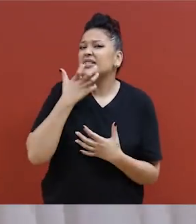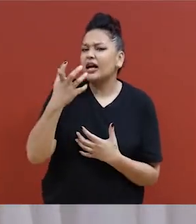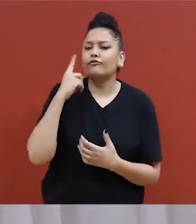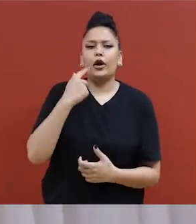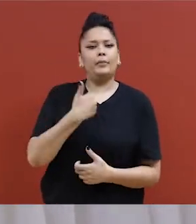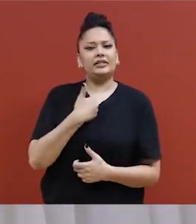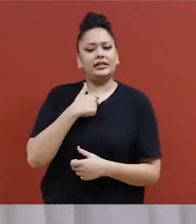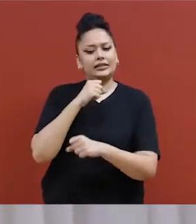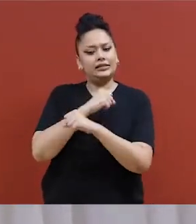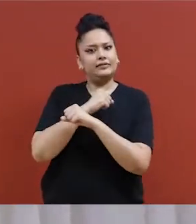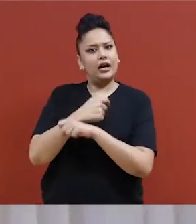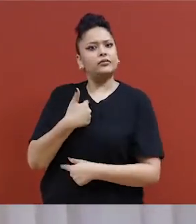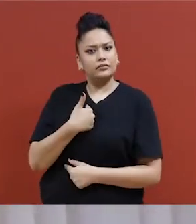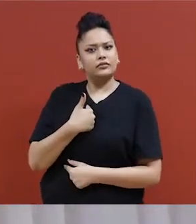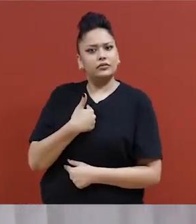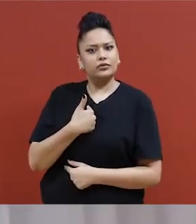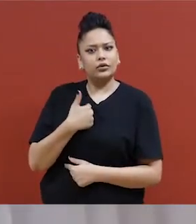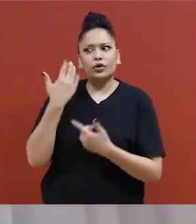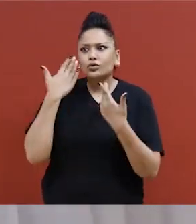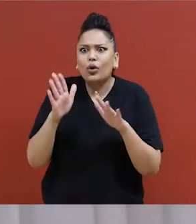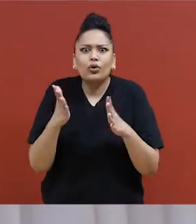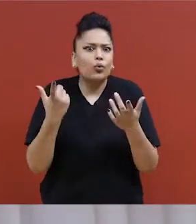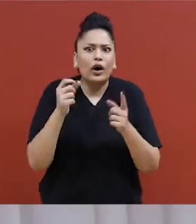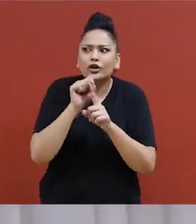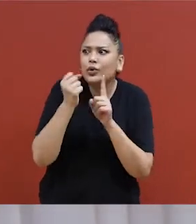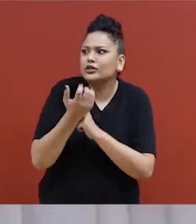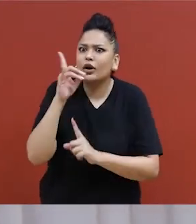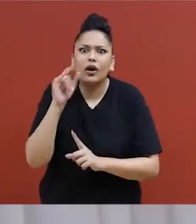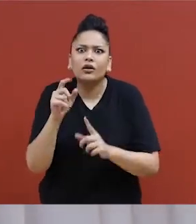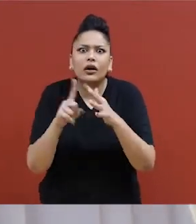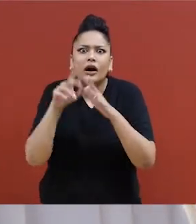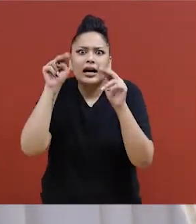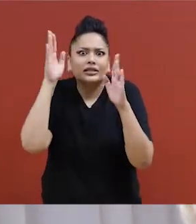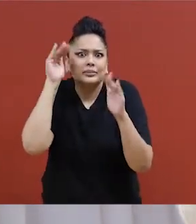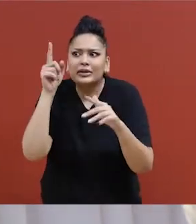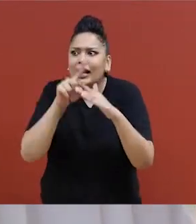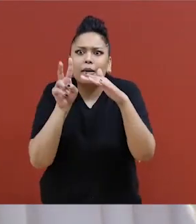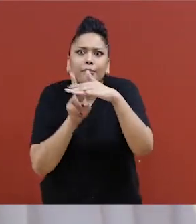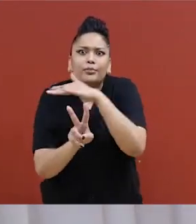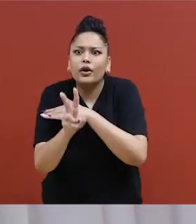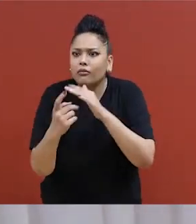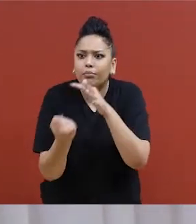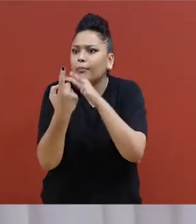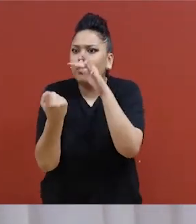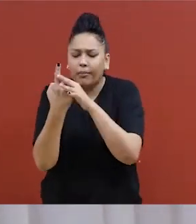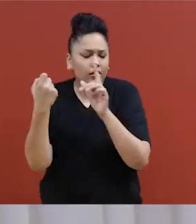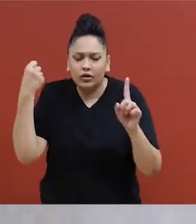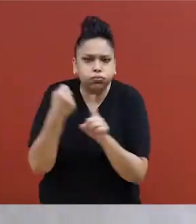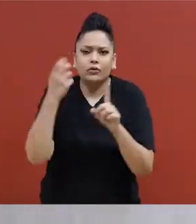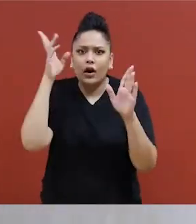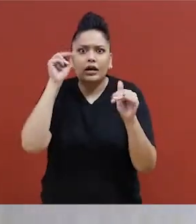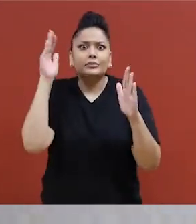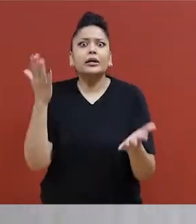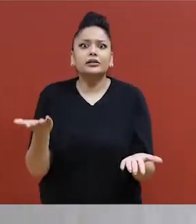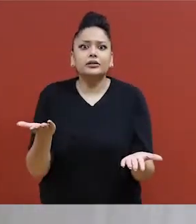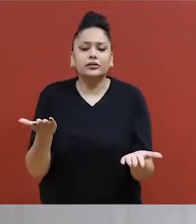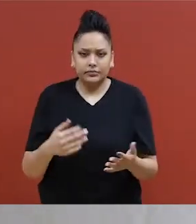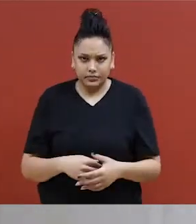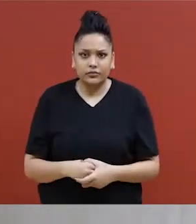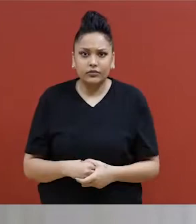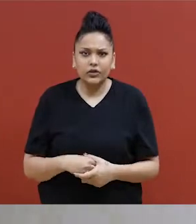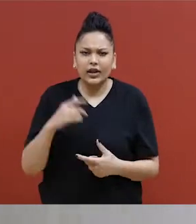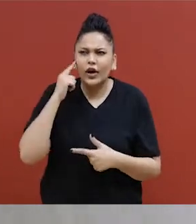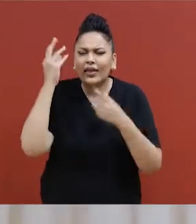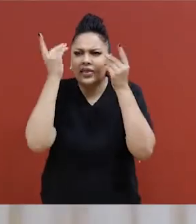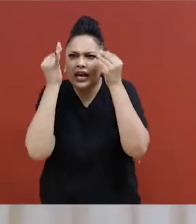verbal self-defense. We don't know what the situation is going to be until we're in it. And so it's good for